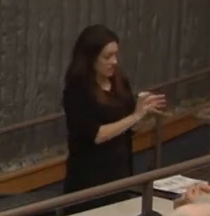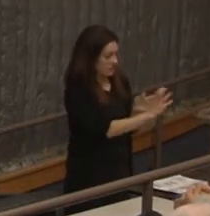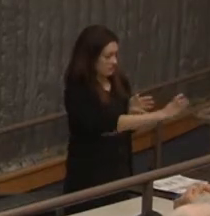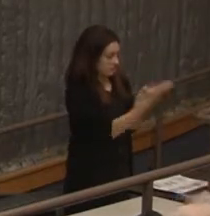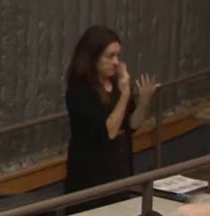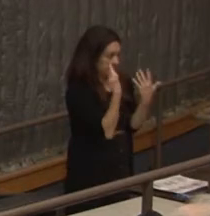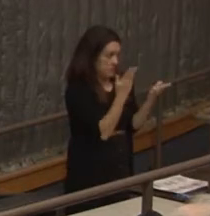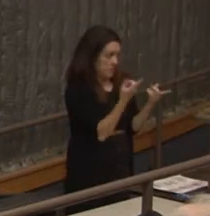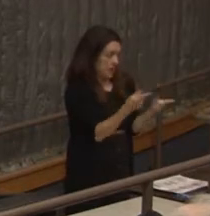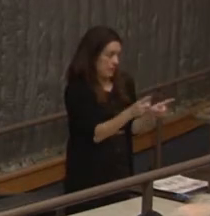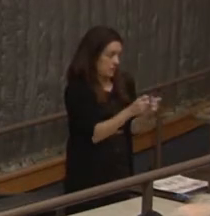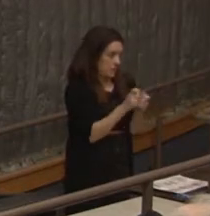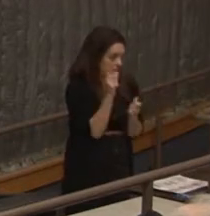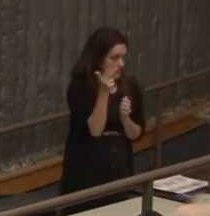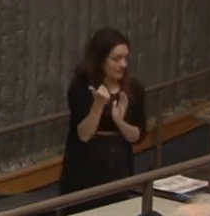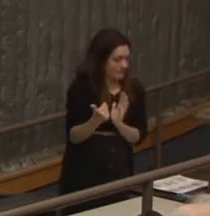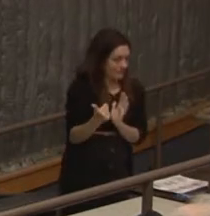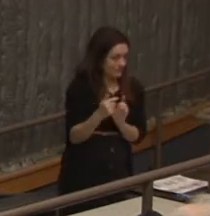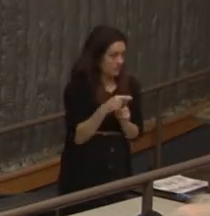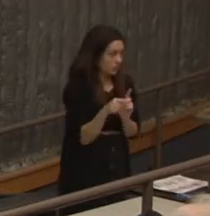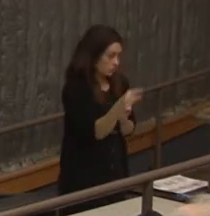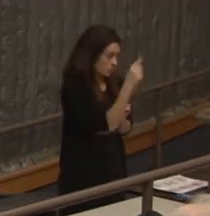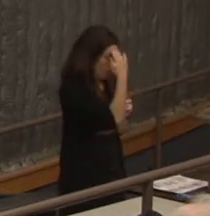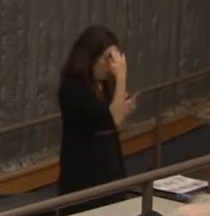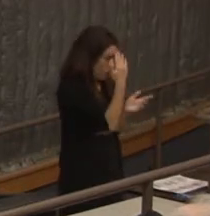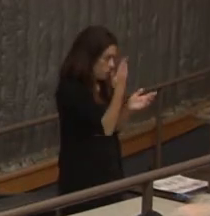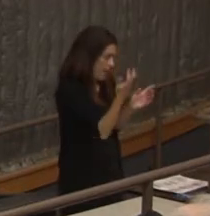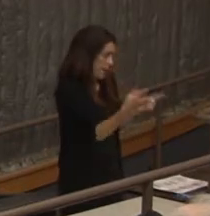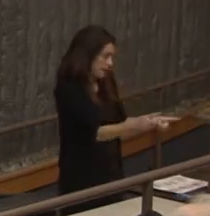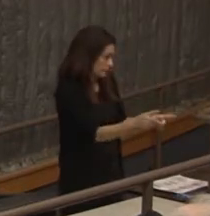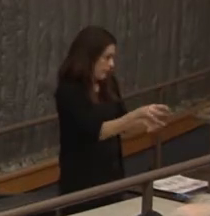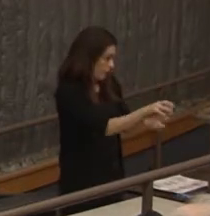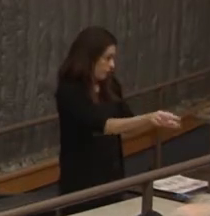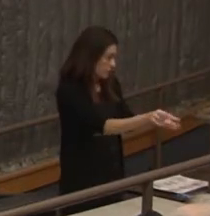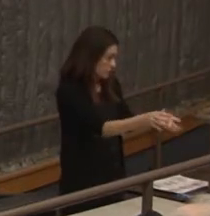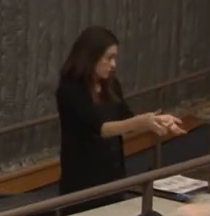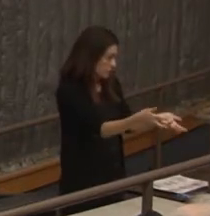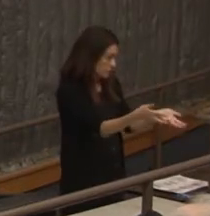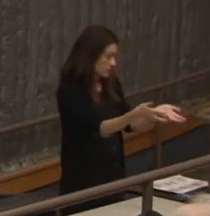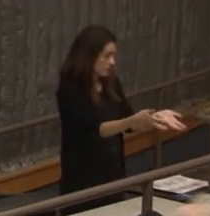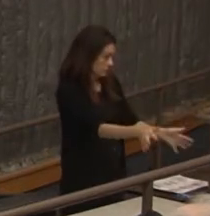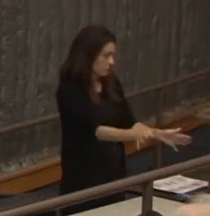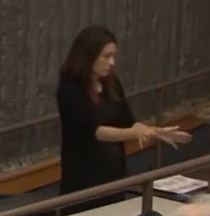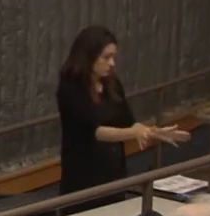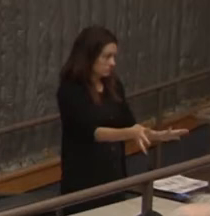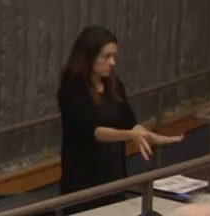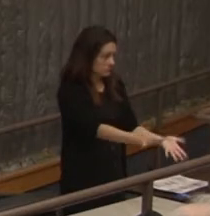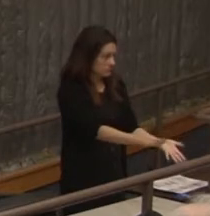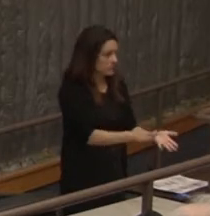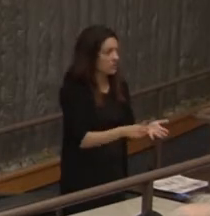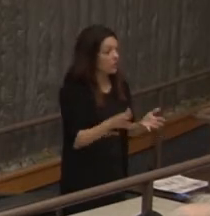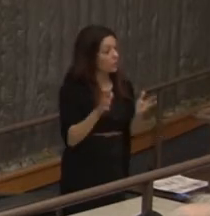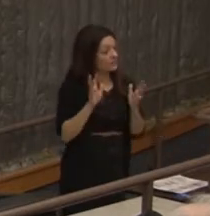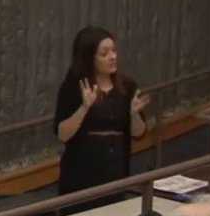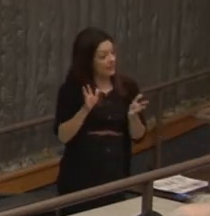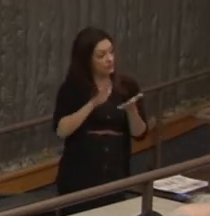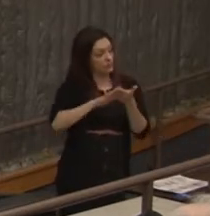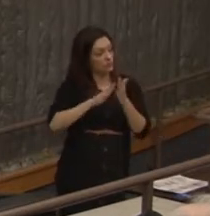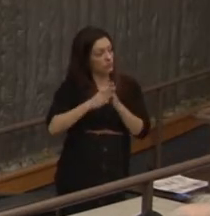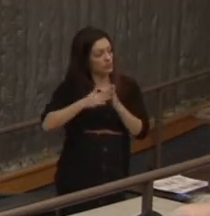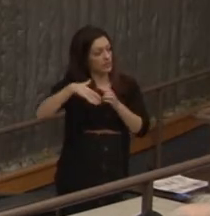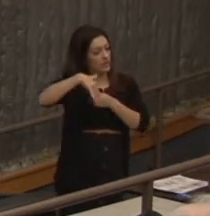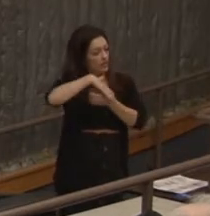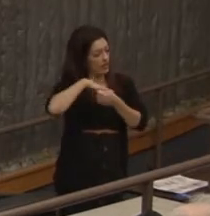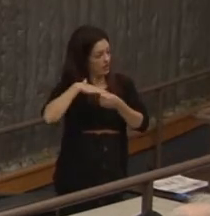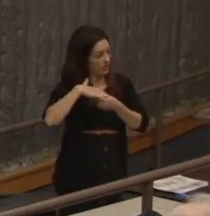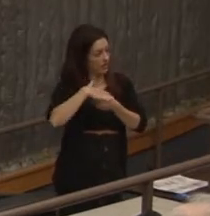happened to them in the painting, but you and I know what happened to them. What's left? Again, a community. Now,